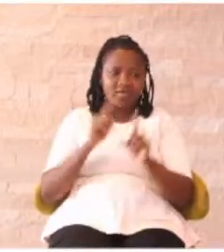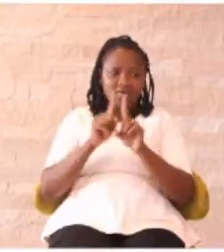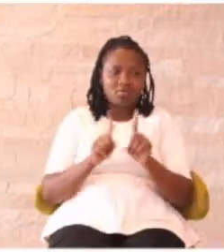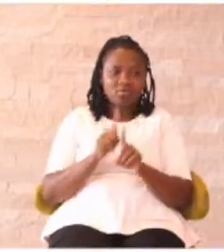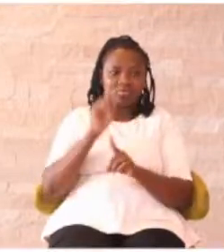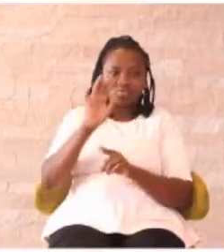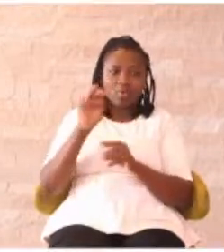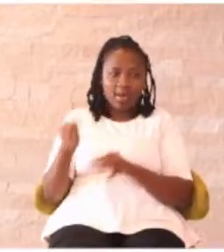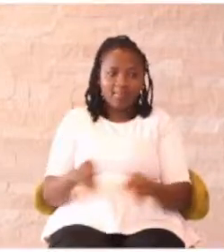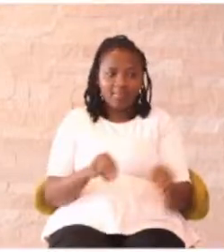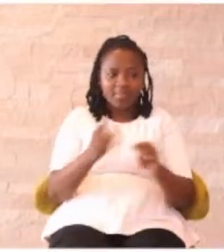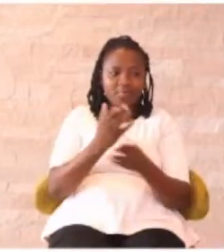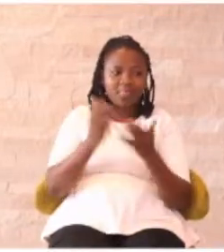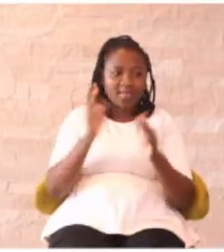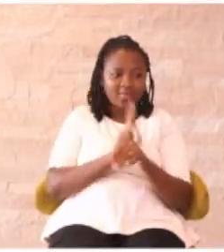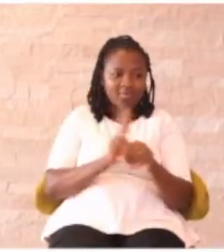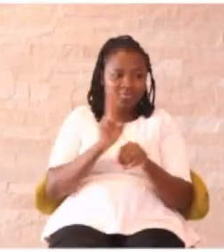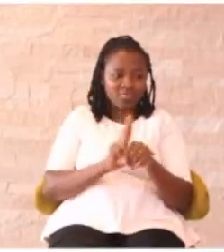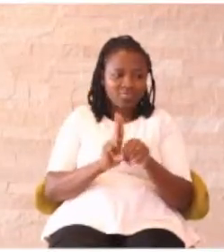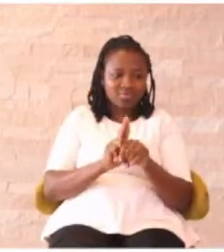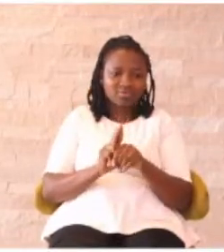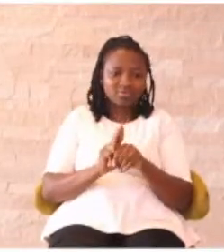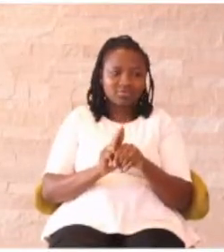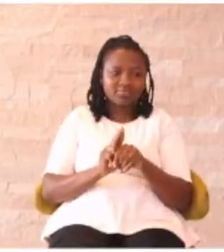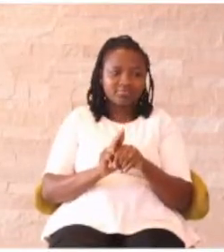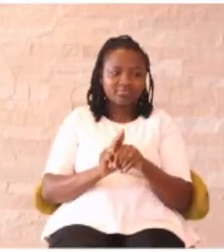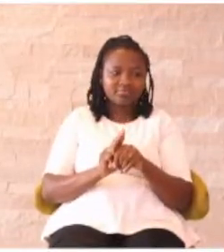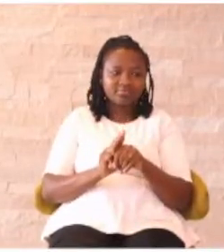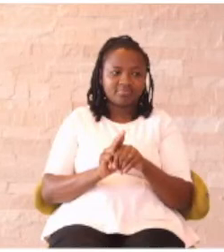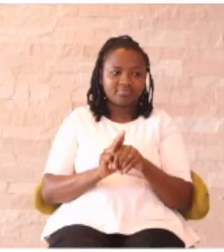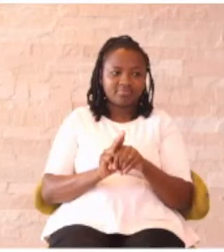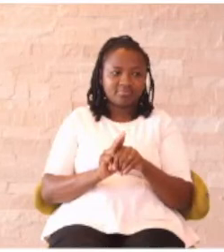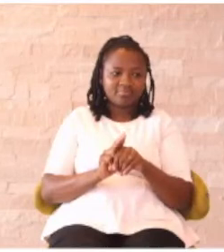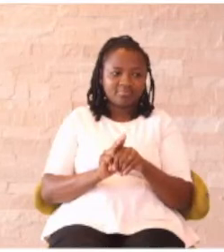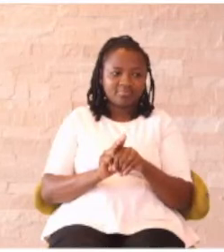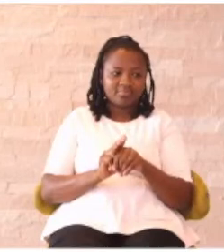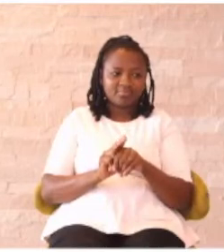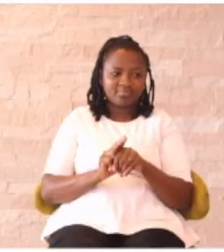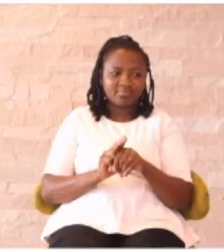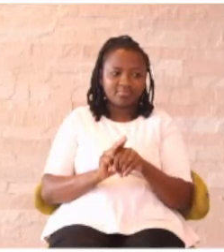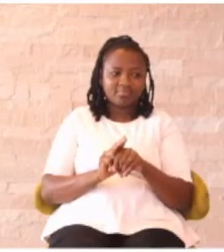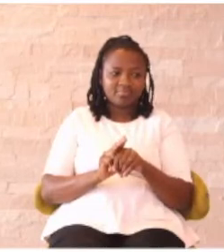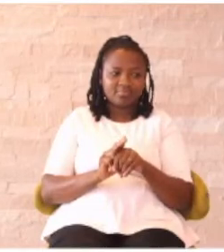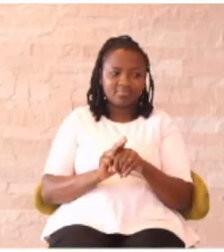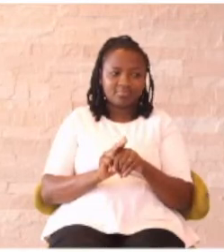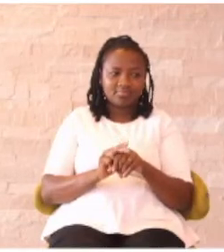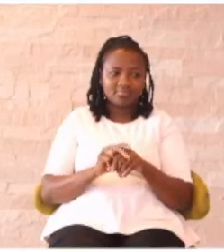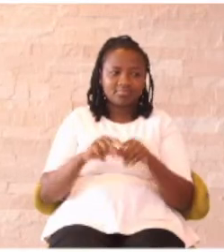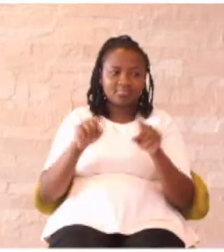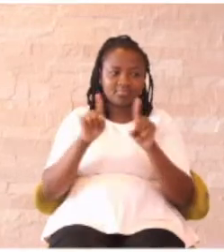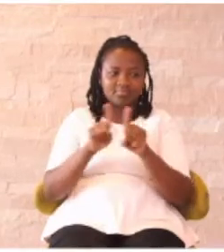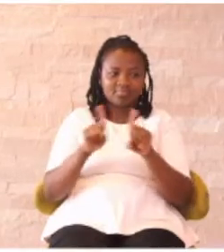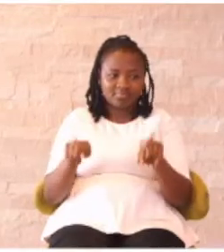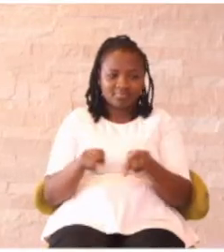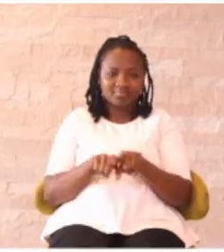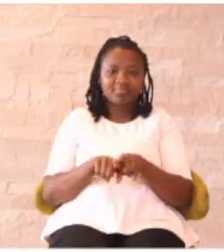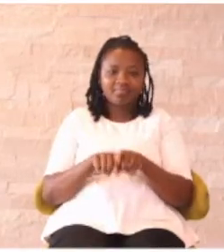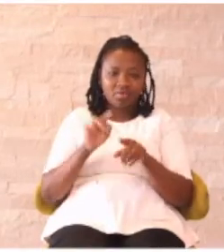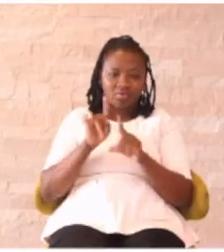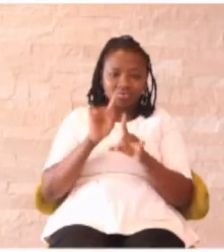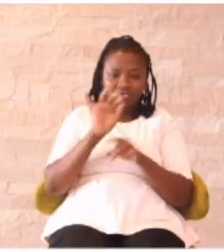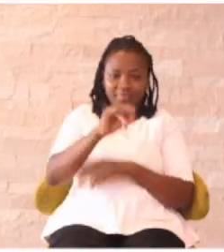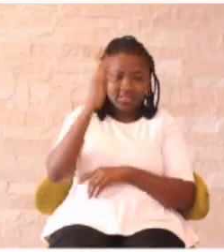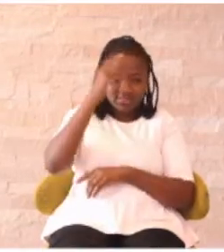is to sort of not over-highlight the drinking as a reason for violence. They